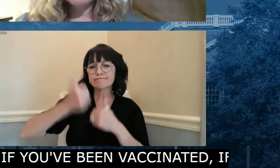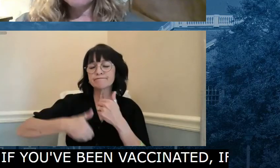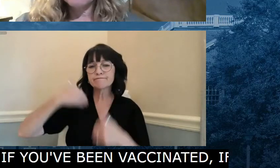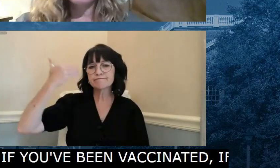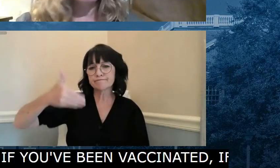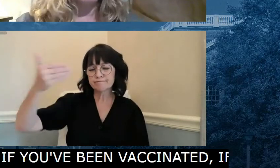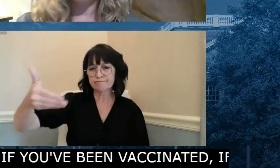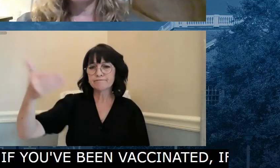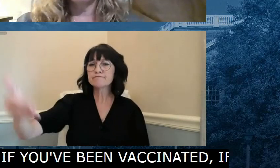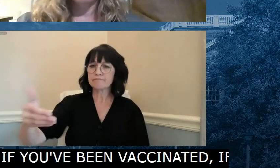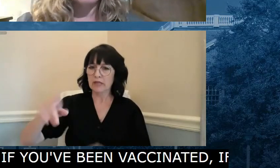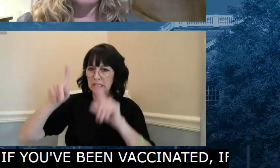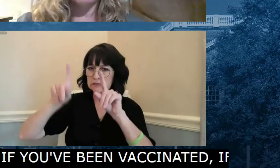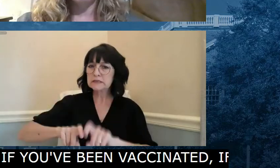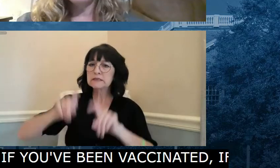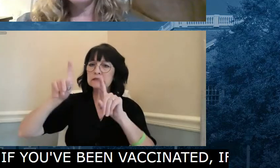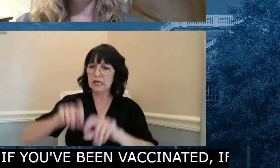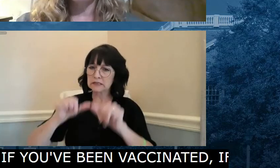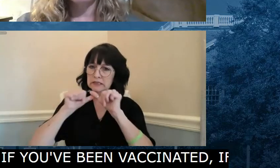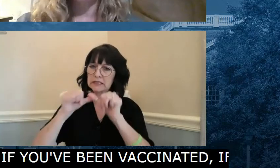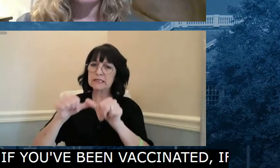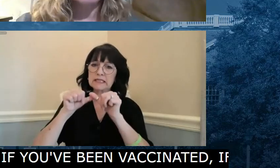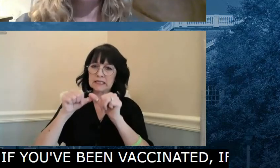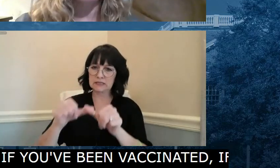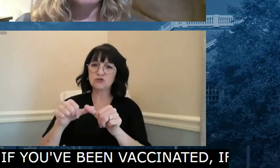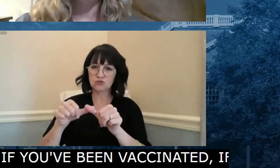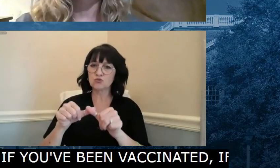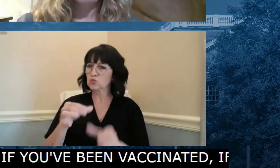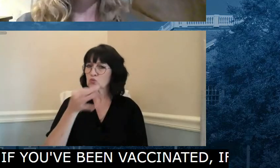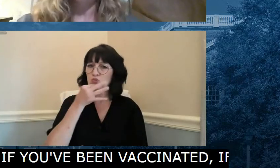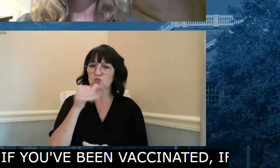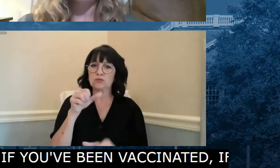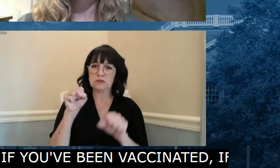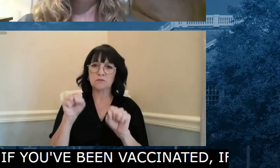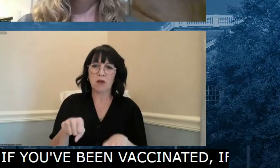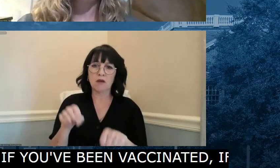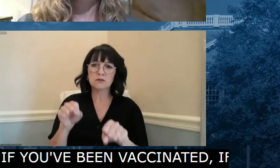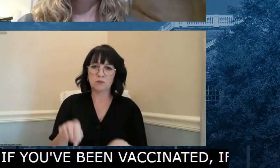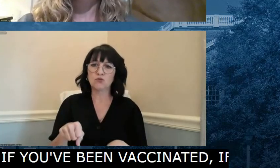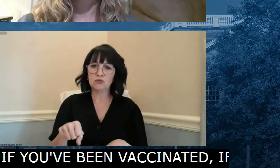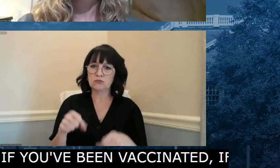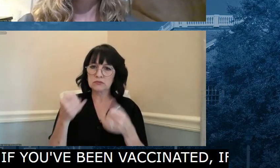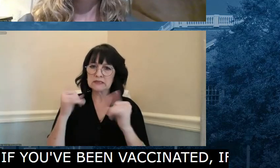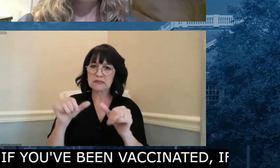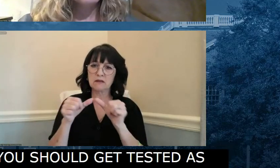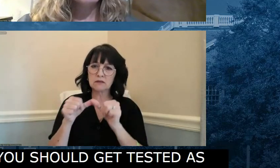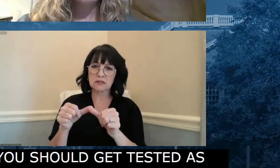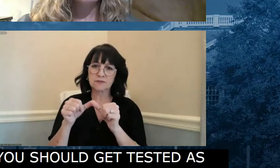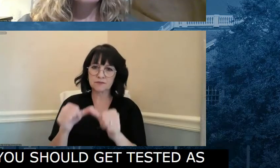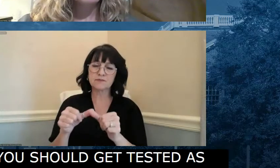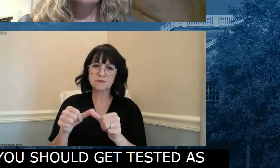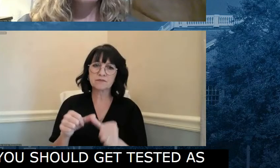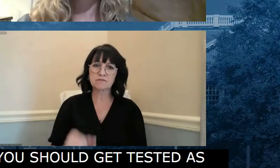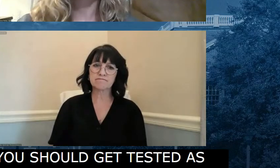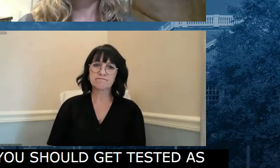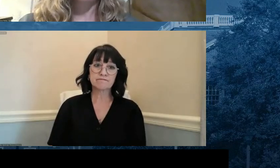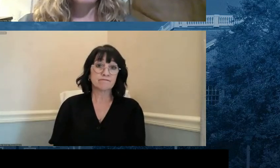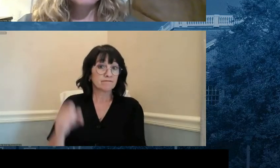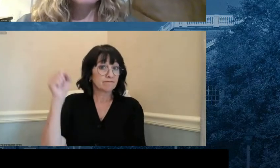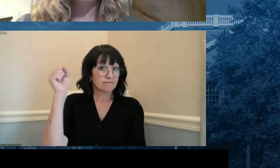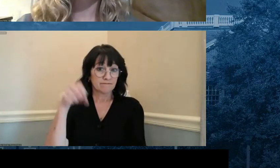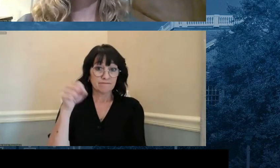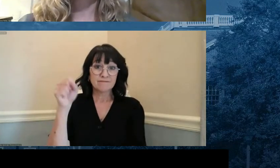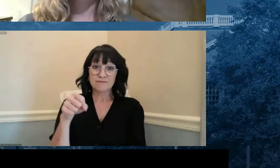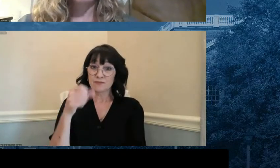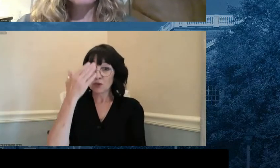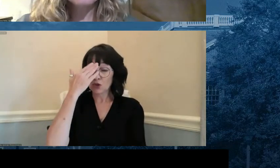you should get tested as soon as possible. Yeah, and so we know it's out there. Any Phillies fans that have joined us